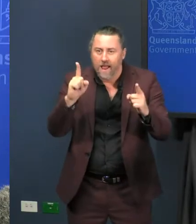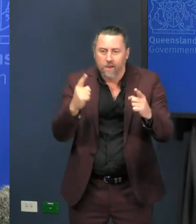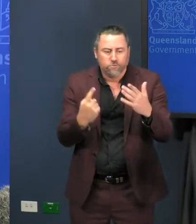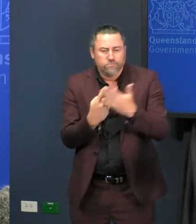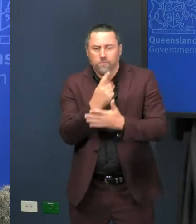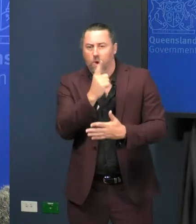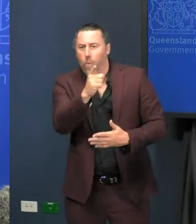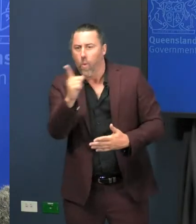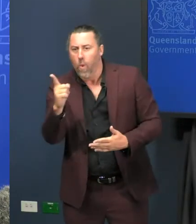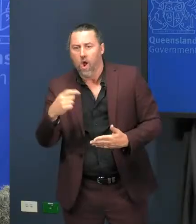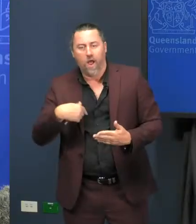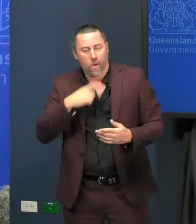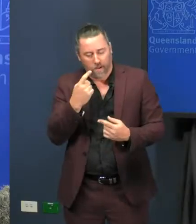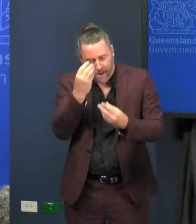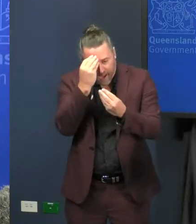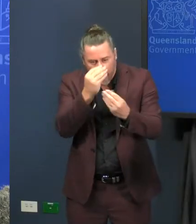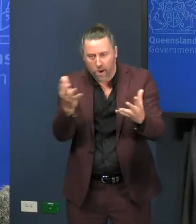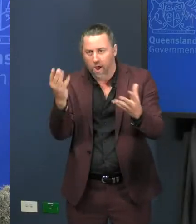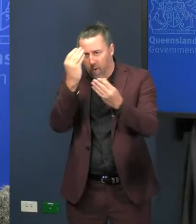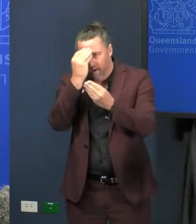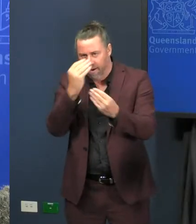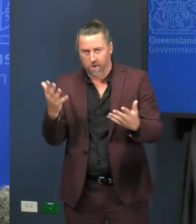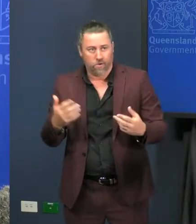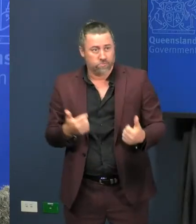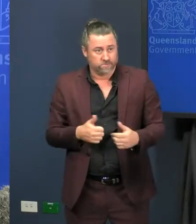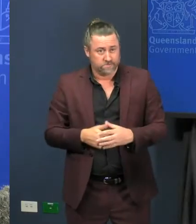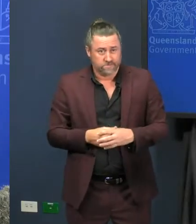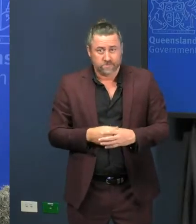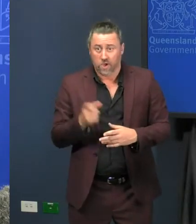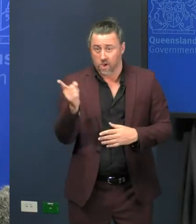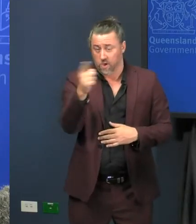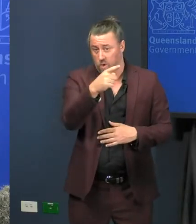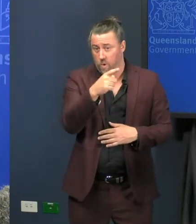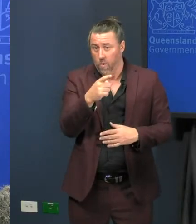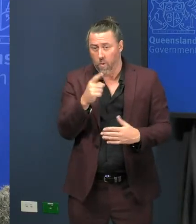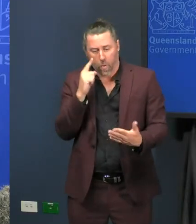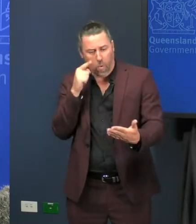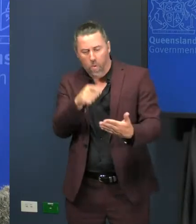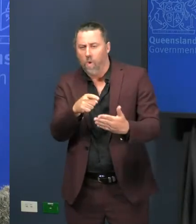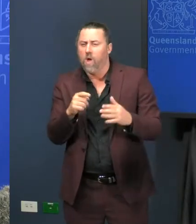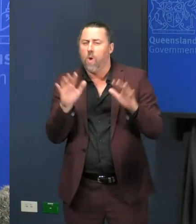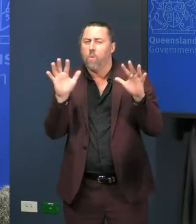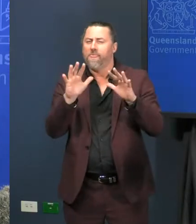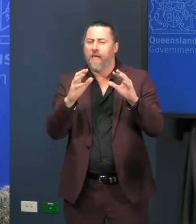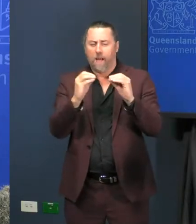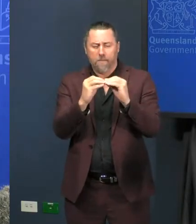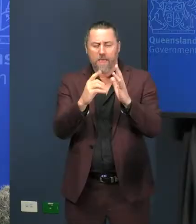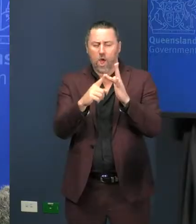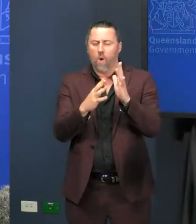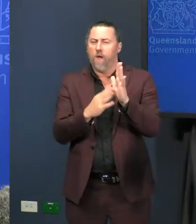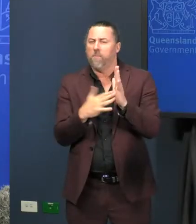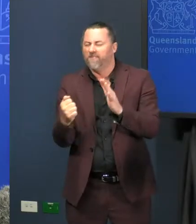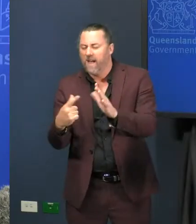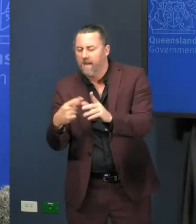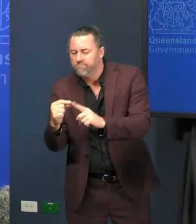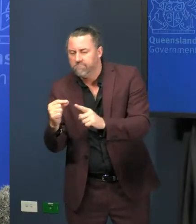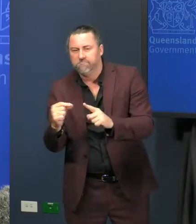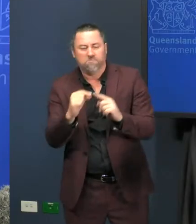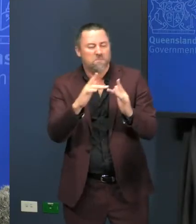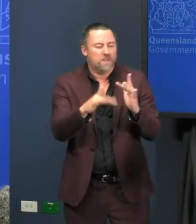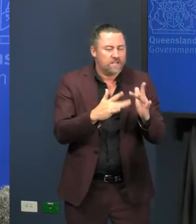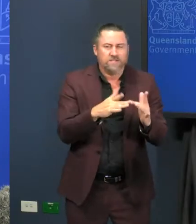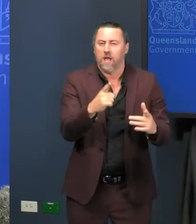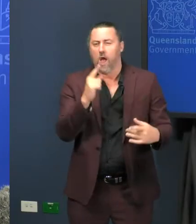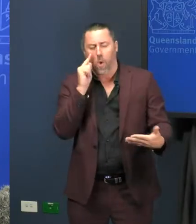the situation evolves. So I urge the community to stay up to date via the Bureau's webpage, the Bureau's app and also emergency